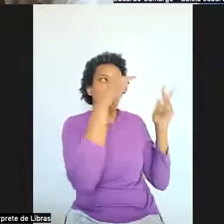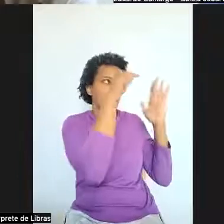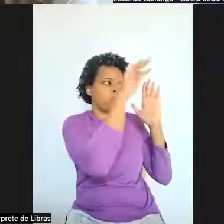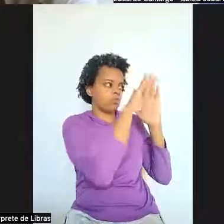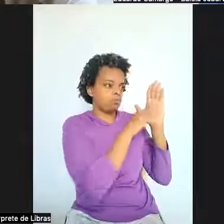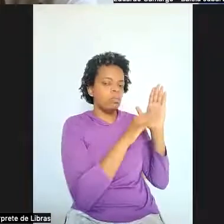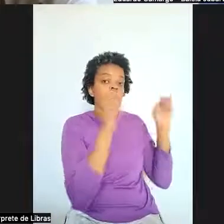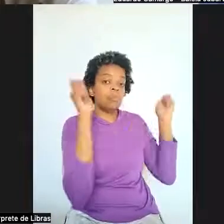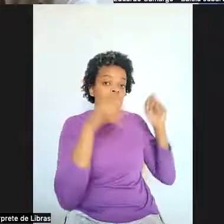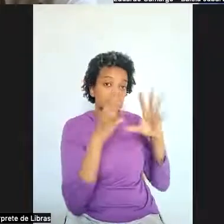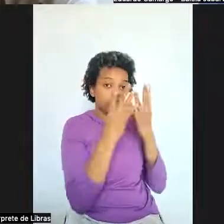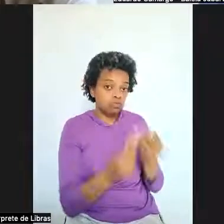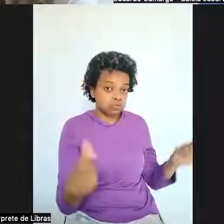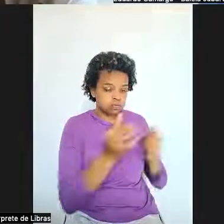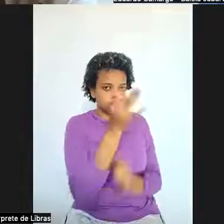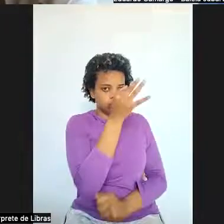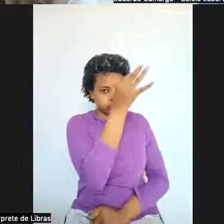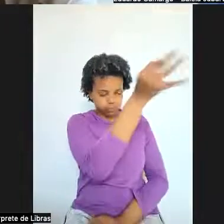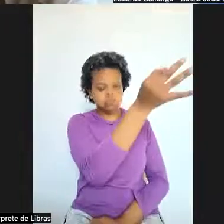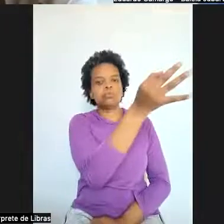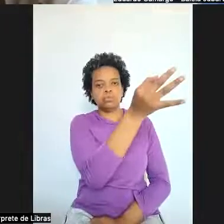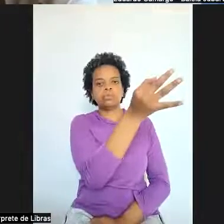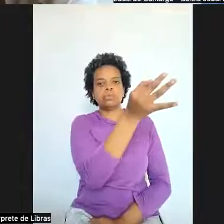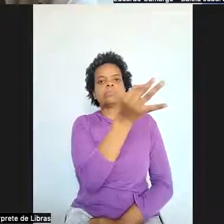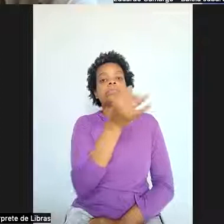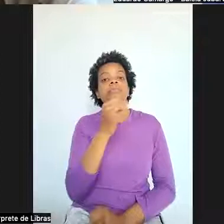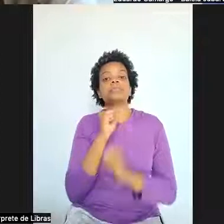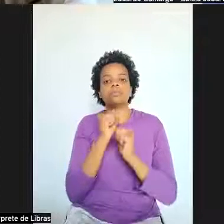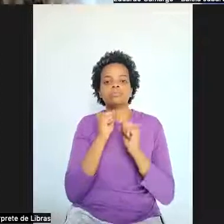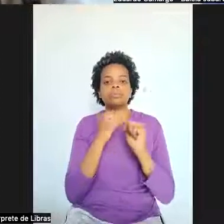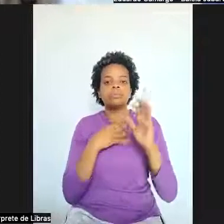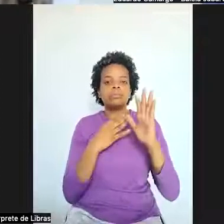Brazil, there were lack of data in relation to